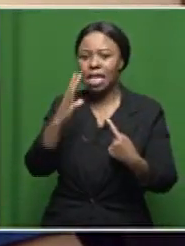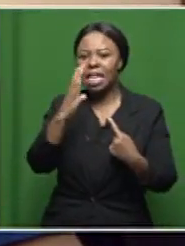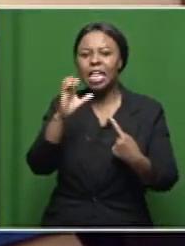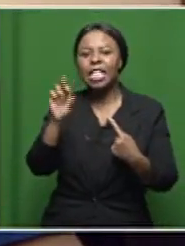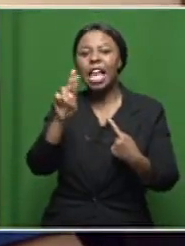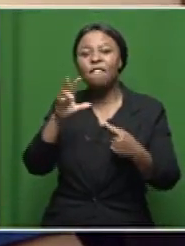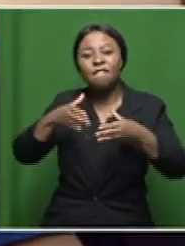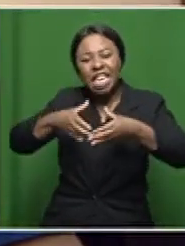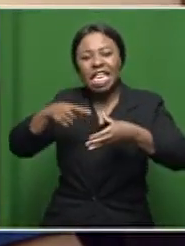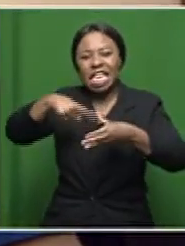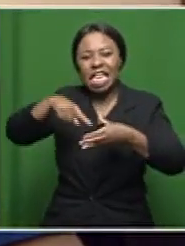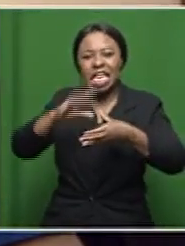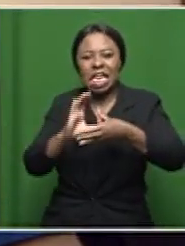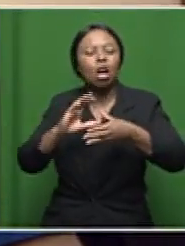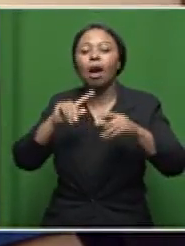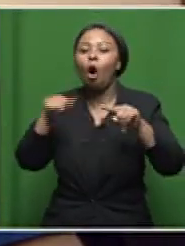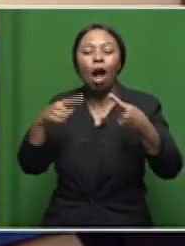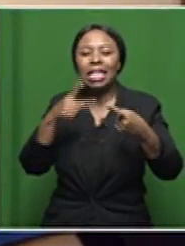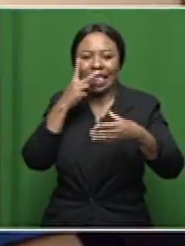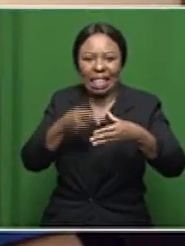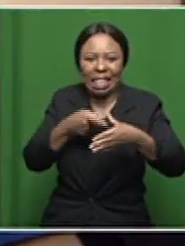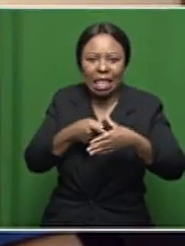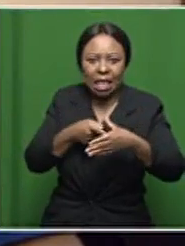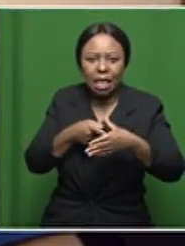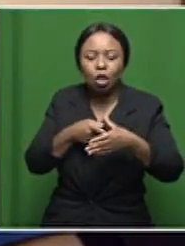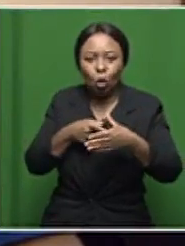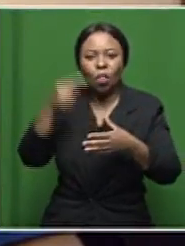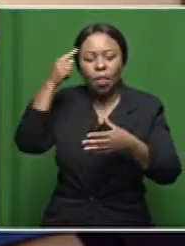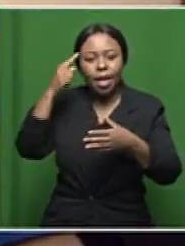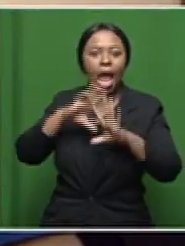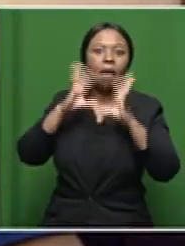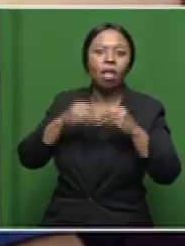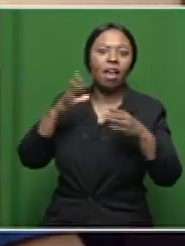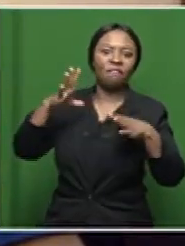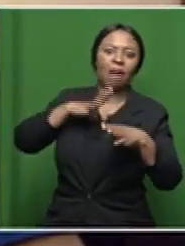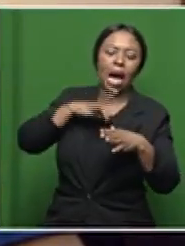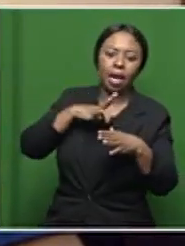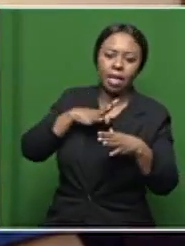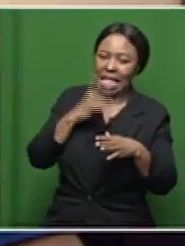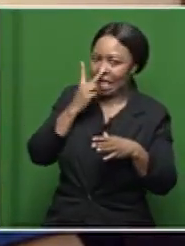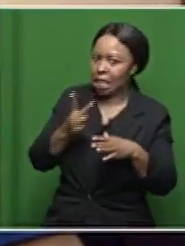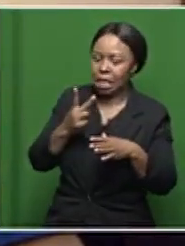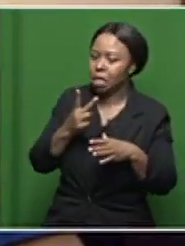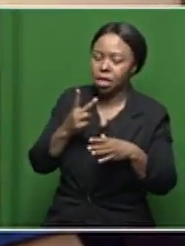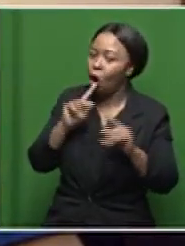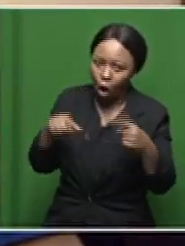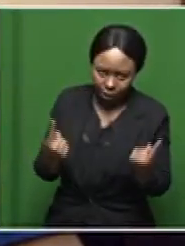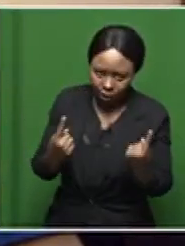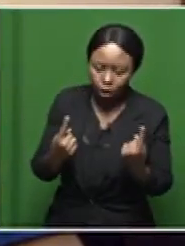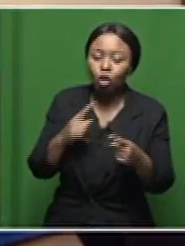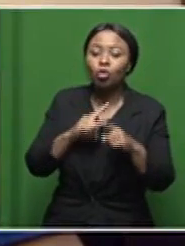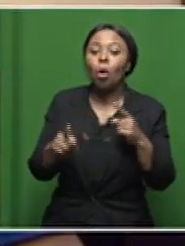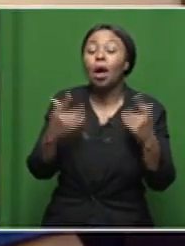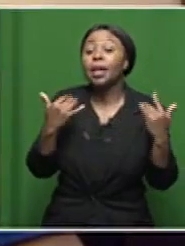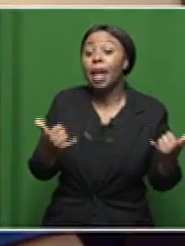which, as we know, if people do not see something, they then think that everything is actually fine on that thing. The issue becomes,